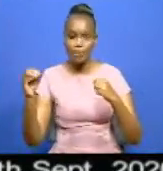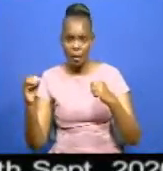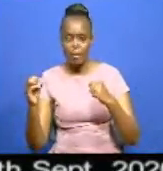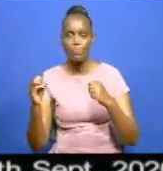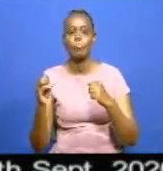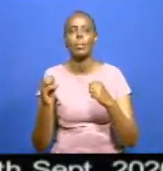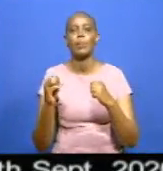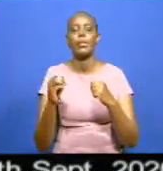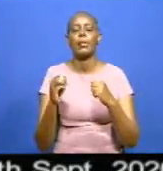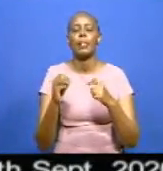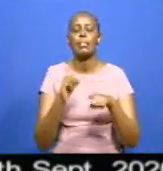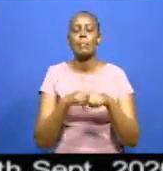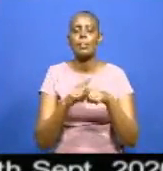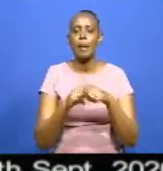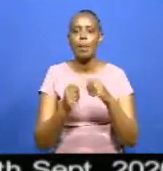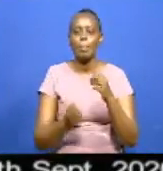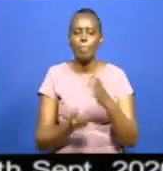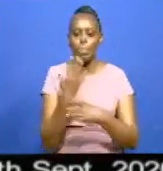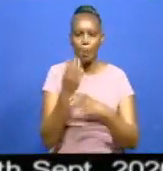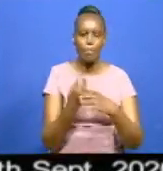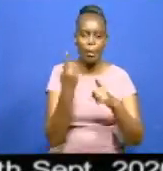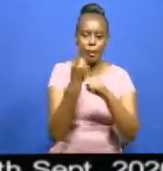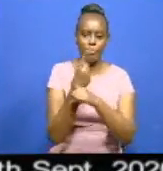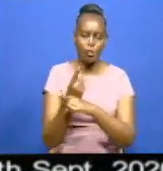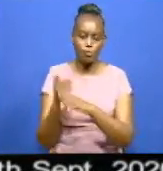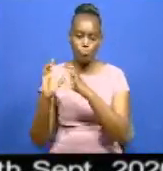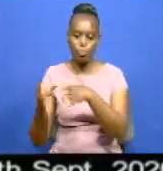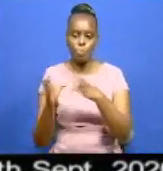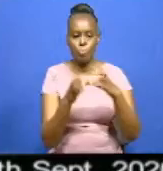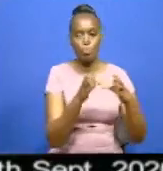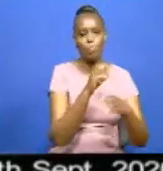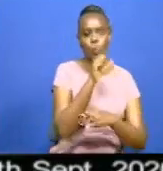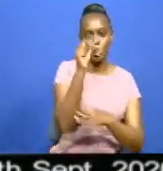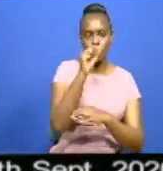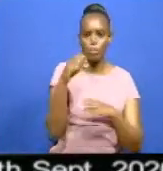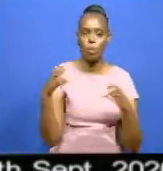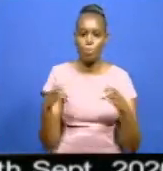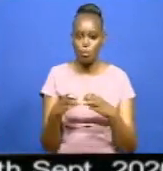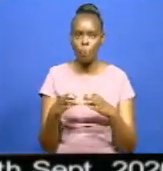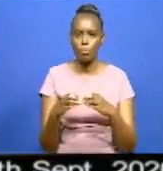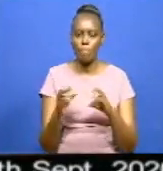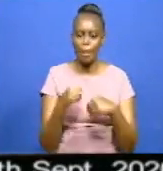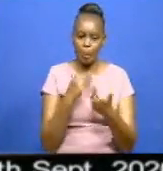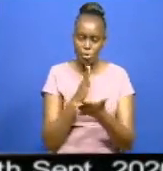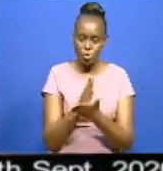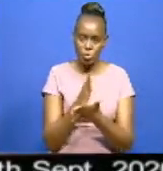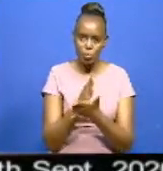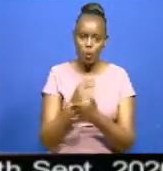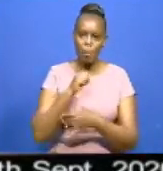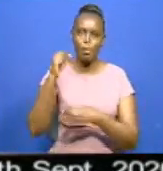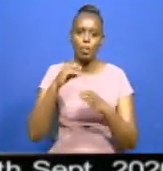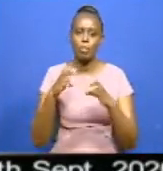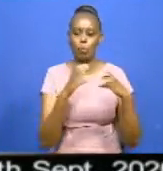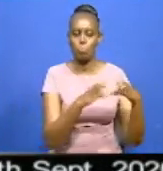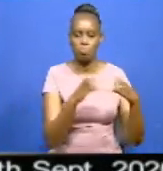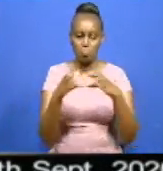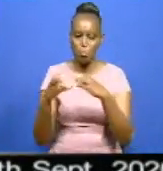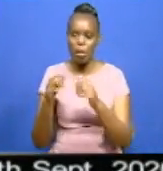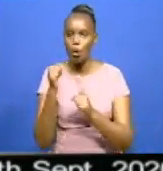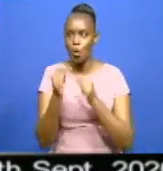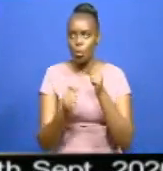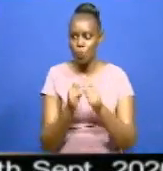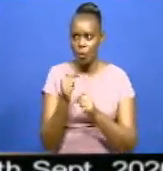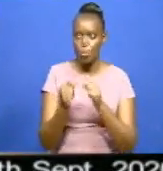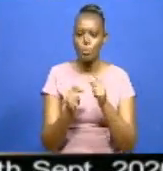democracy, and a critical institution to ensure that those political parties continue and